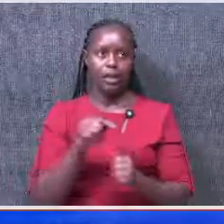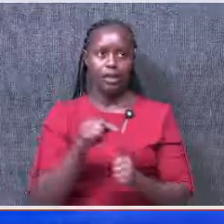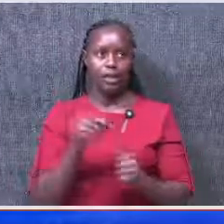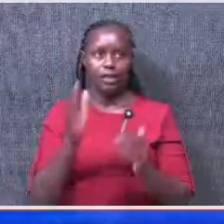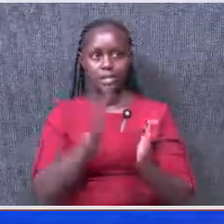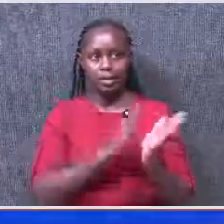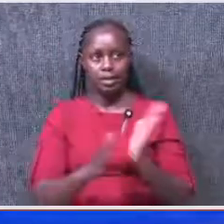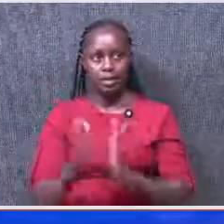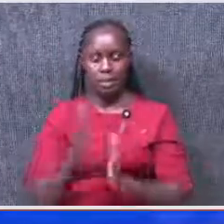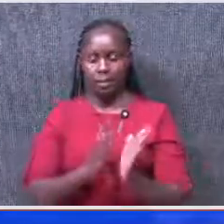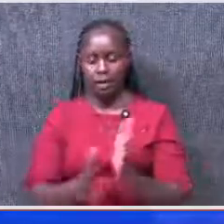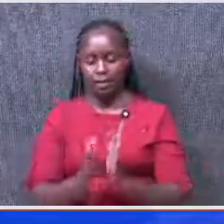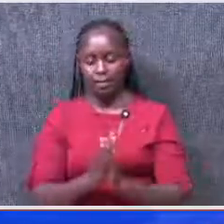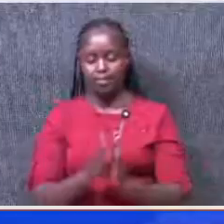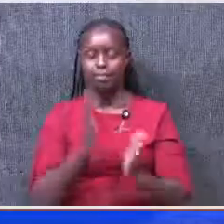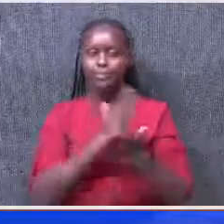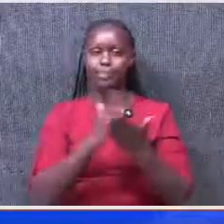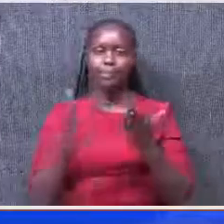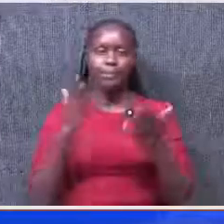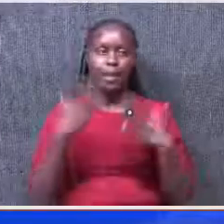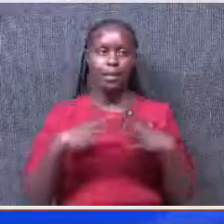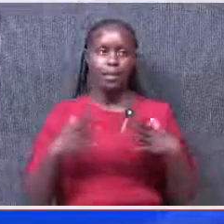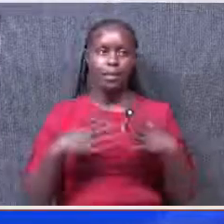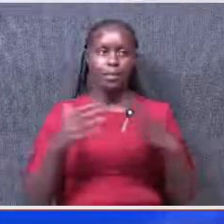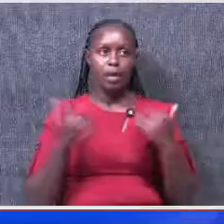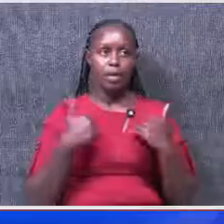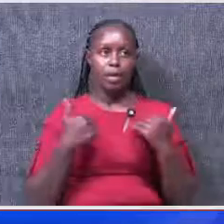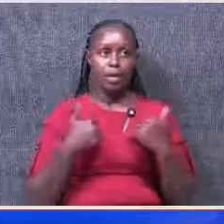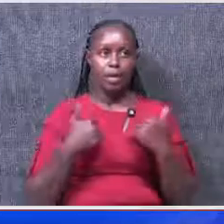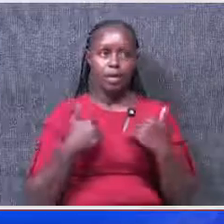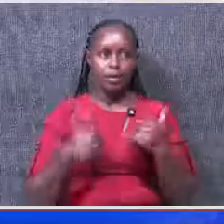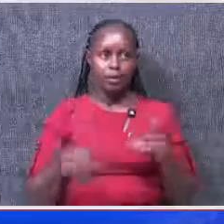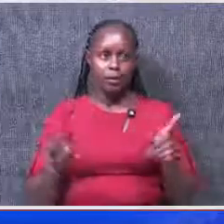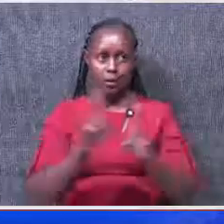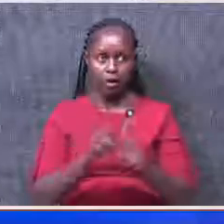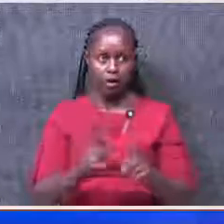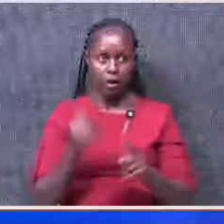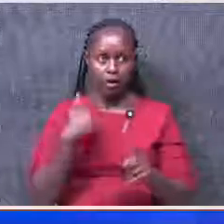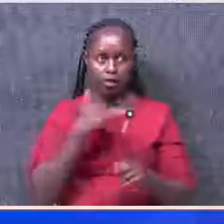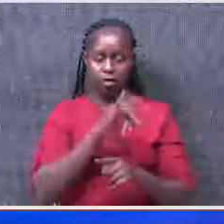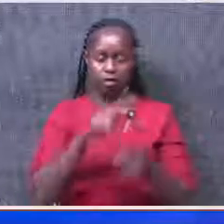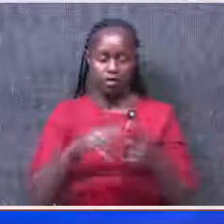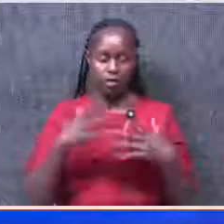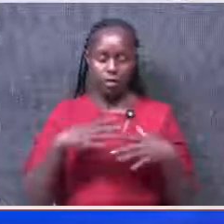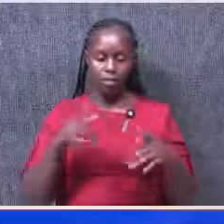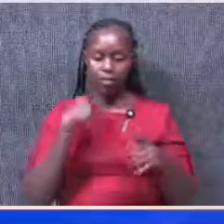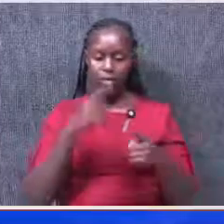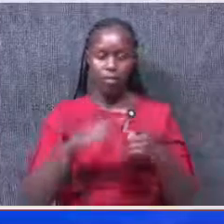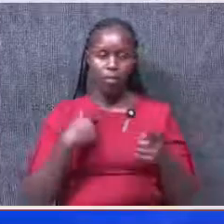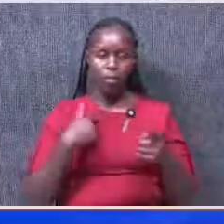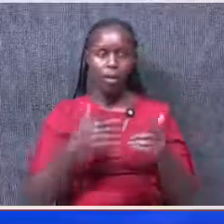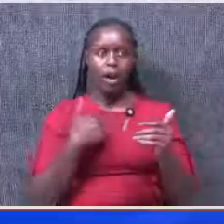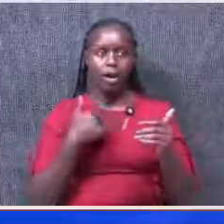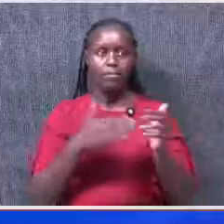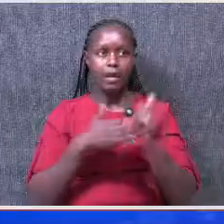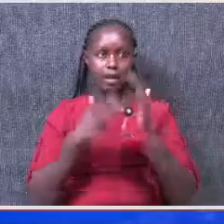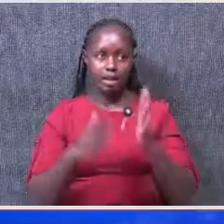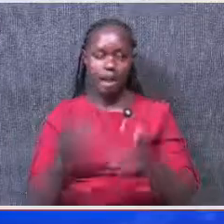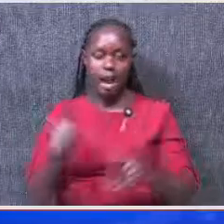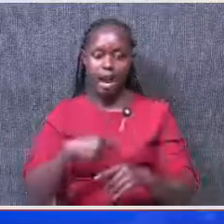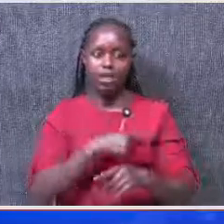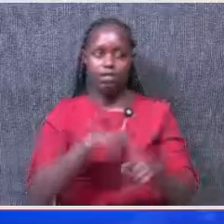This is a plan. Because some people, they have godfathers. Kuna watu wana godfather hapa. Na sisi tumetumia